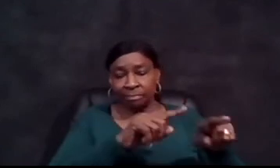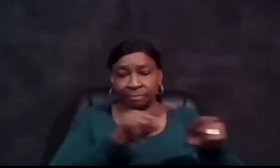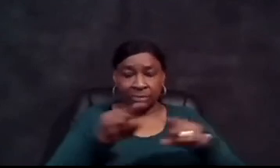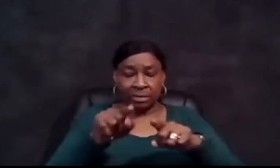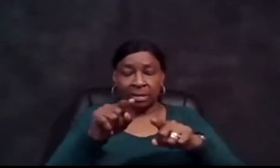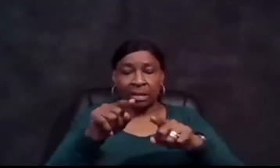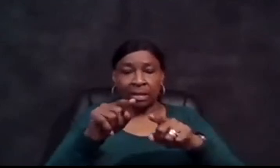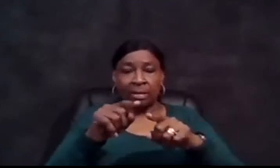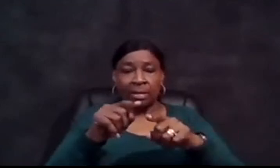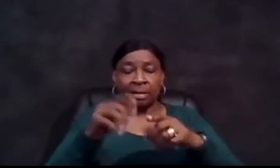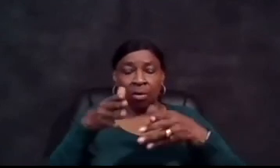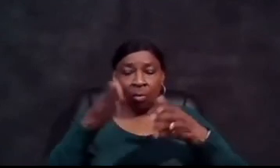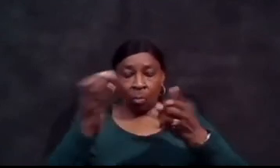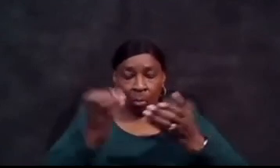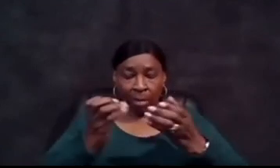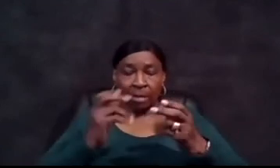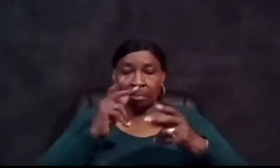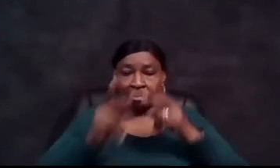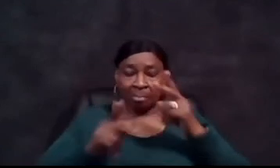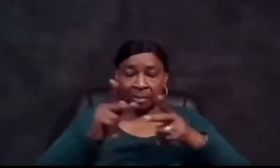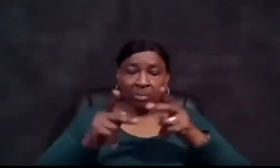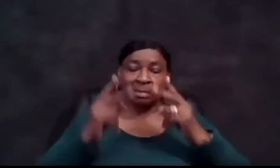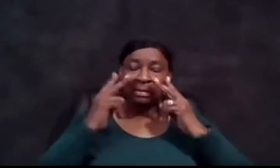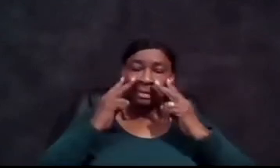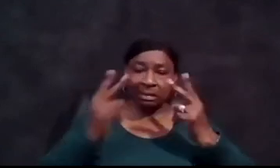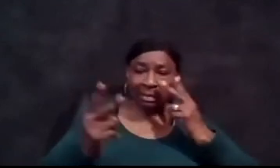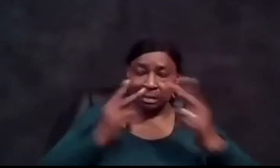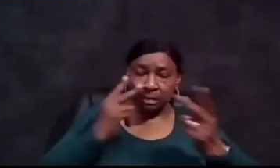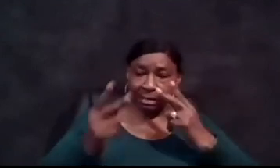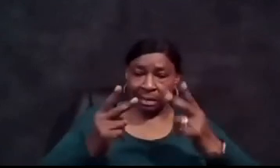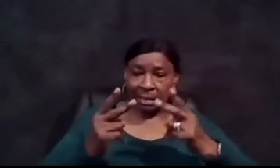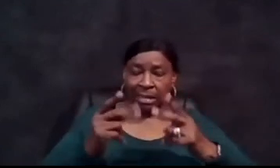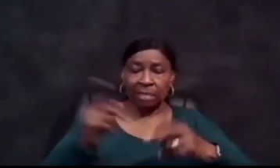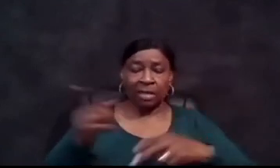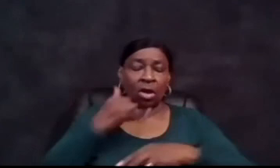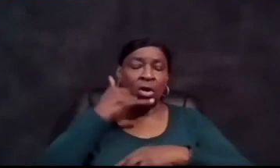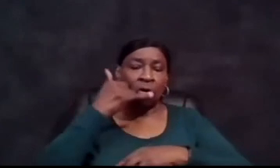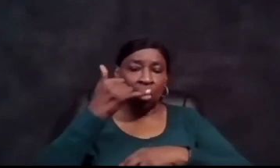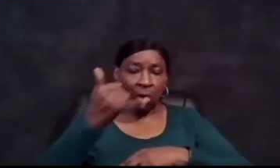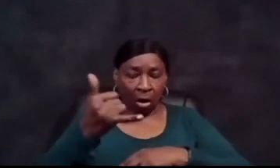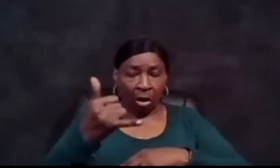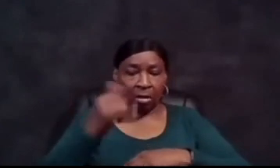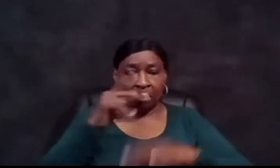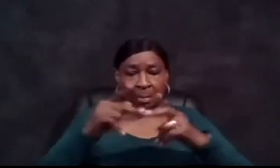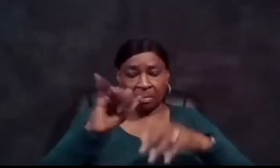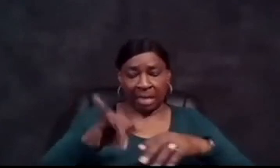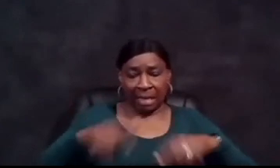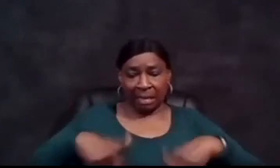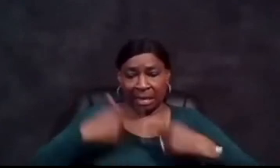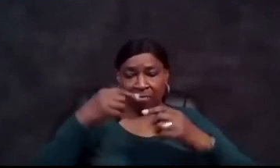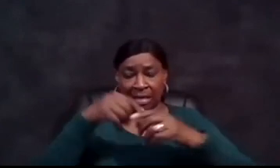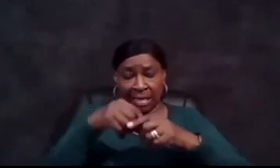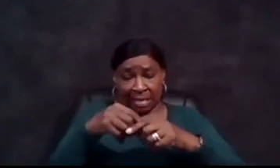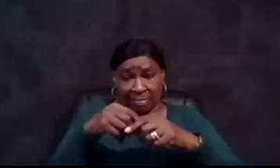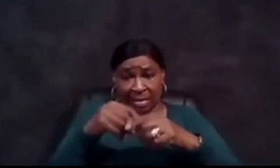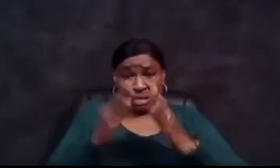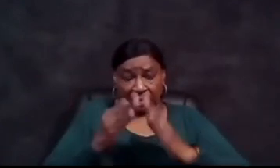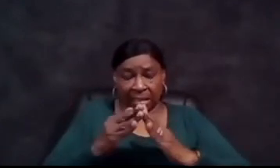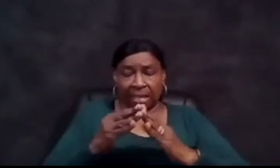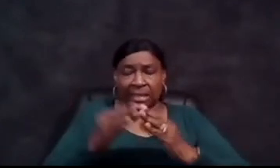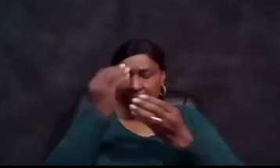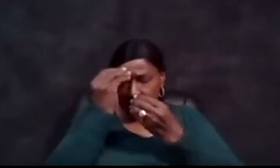and calling residents of the city to account for their plight and their